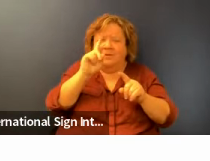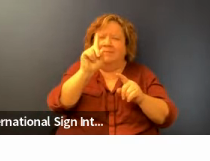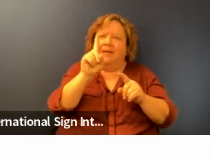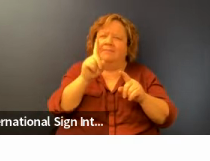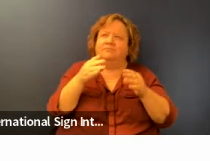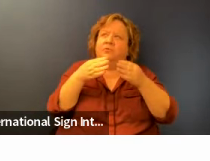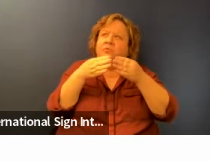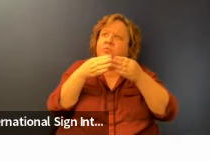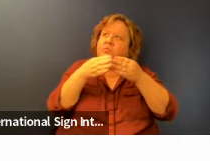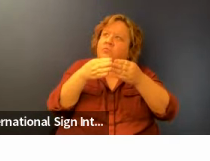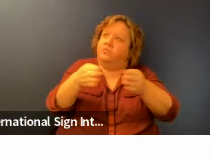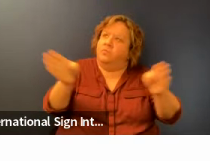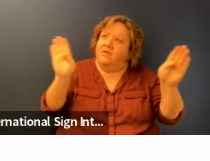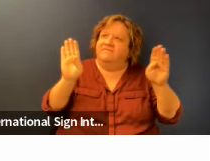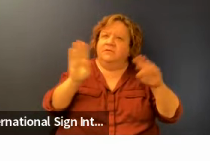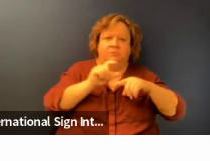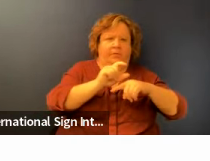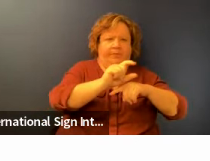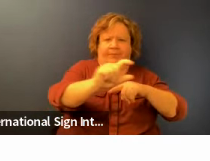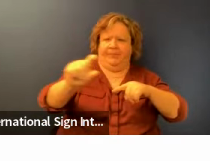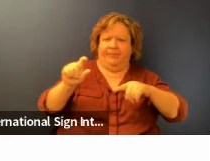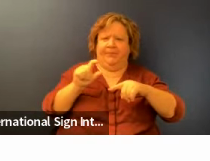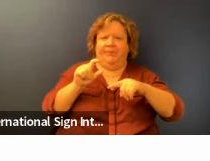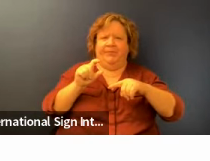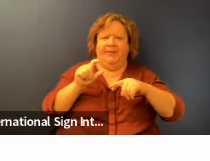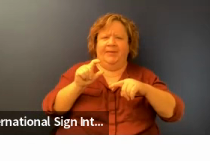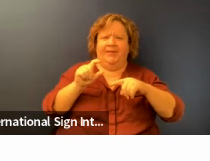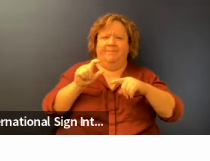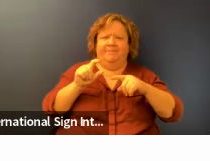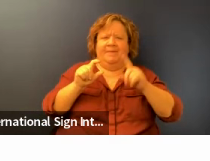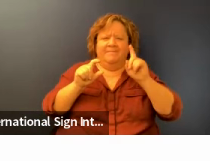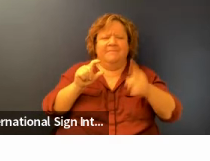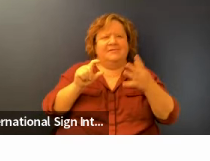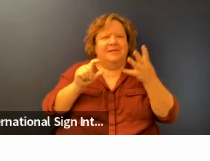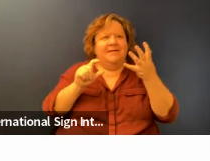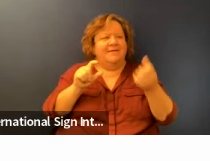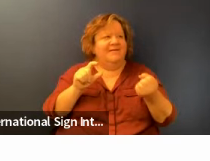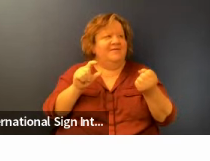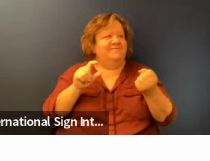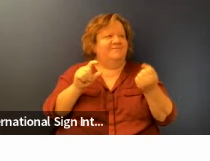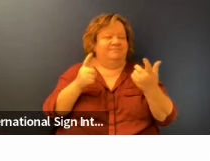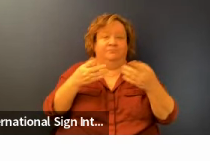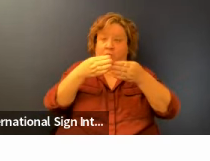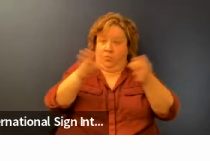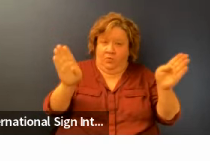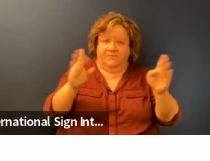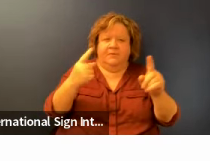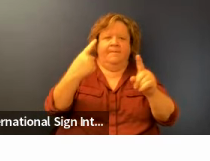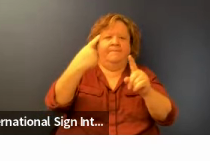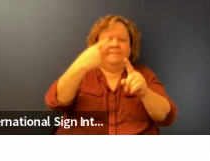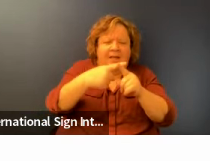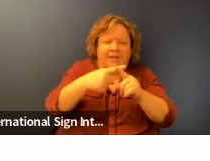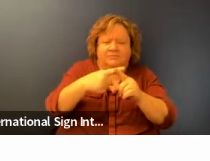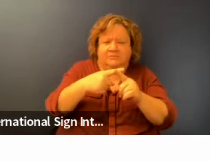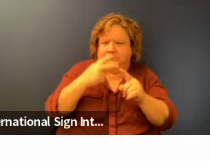working. And thirdly, we need to strengthen coordination, because as I have mentioned, lack of